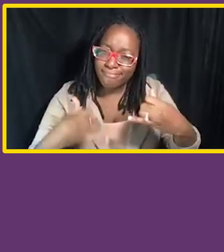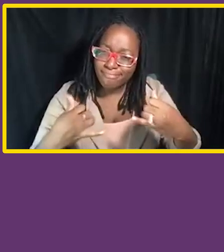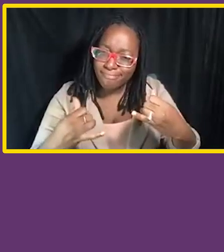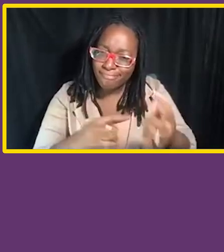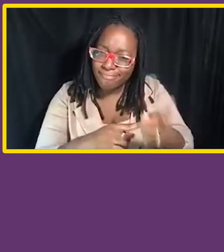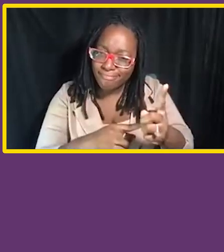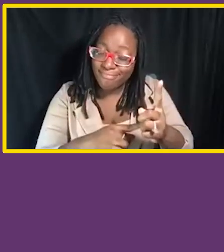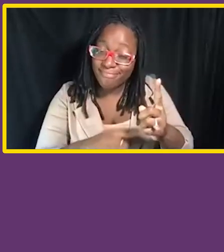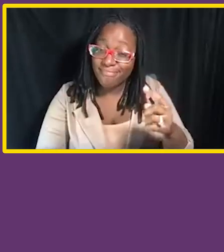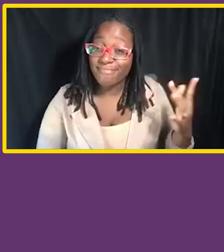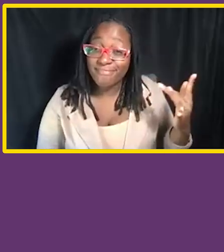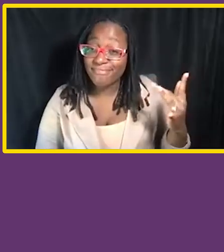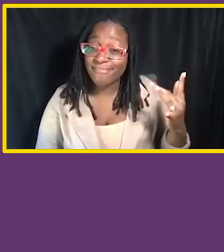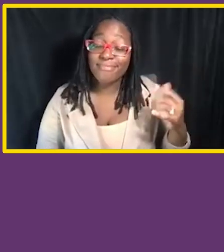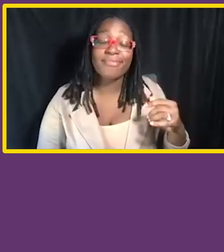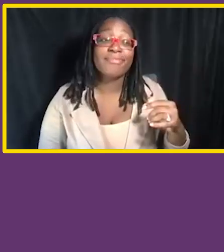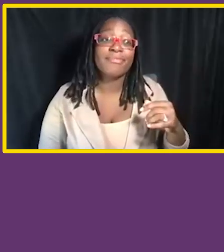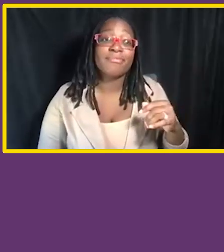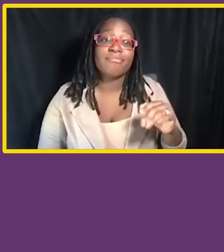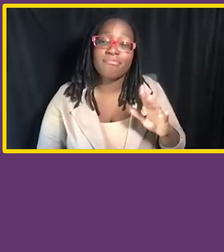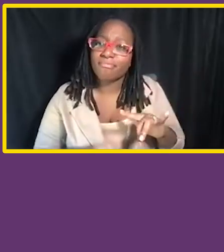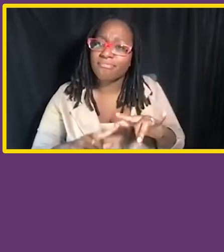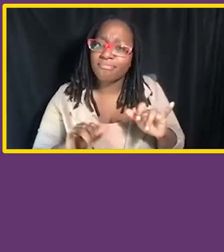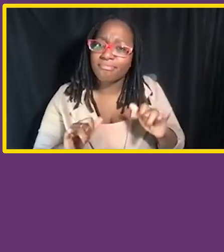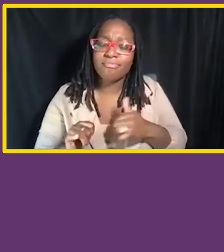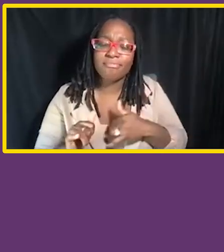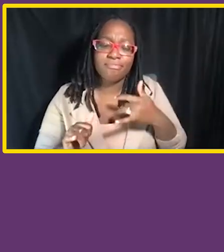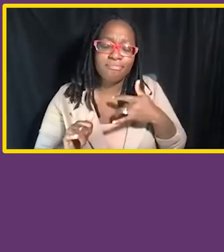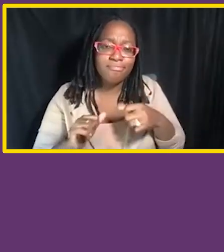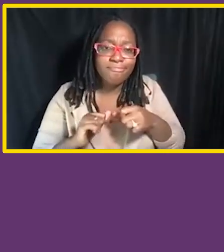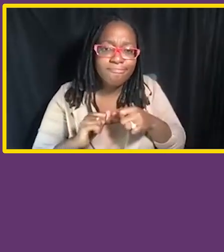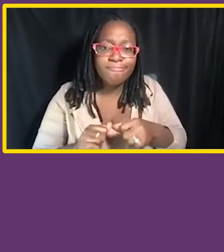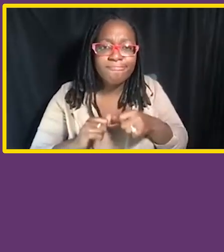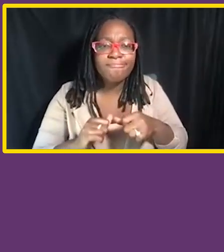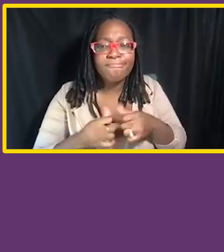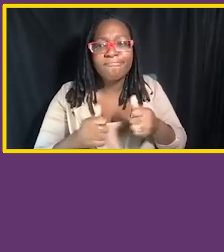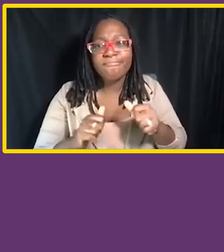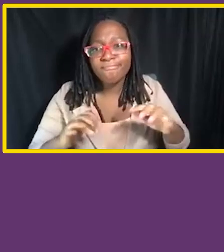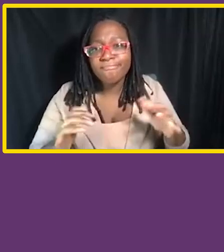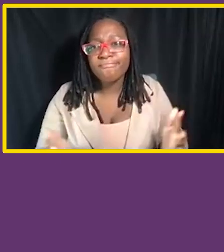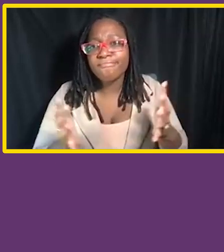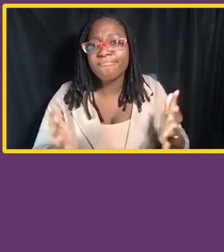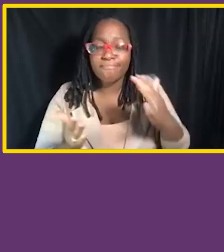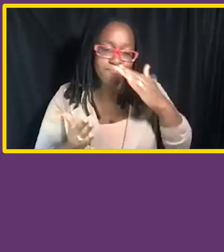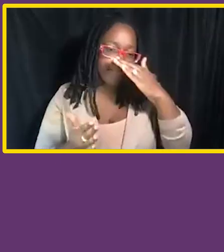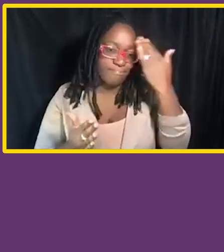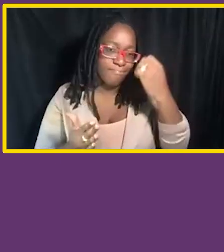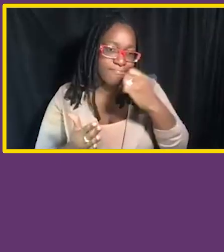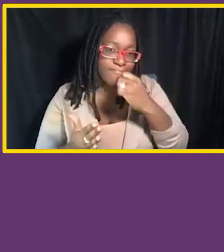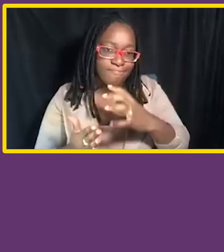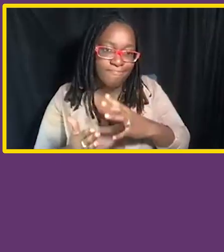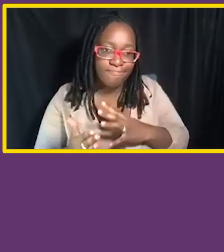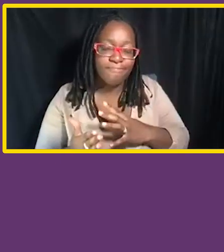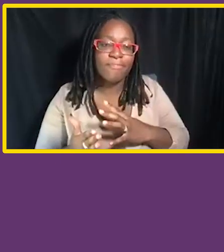same time as we are constantly pushing Black women to the margins